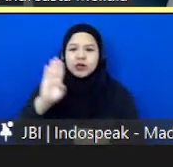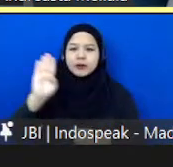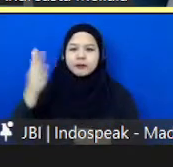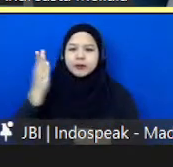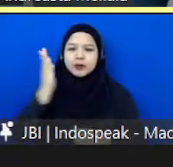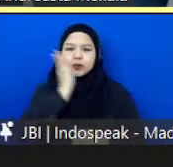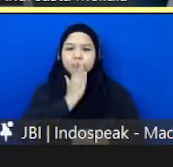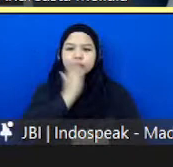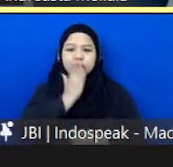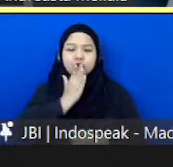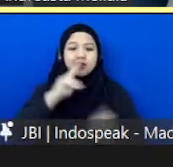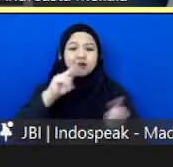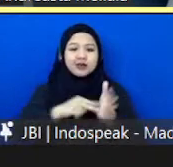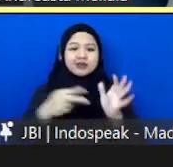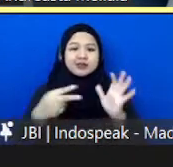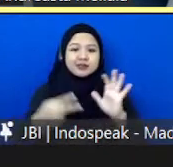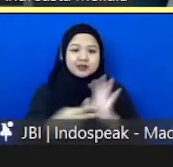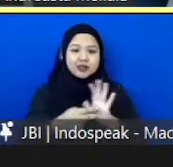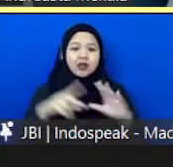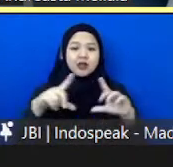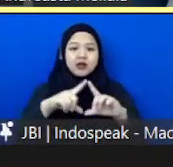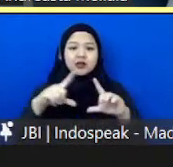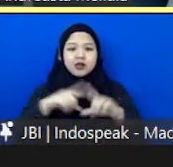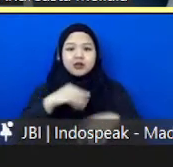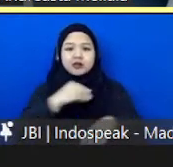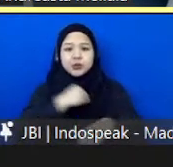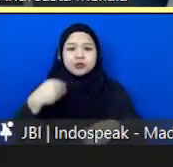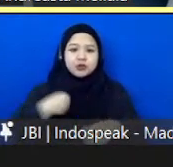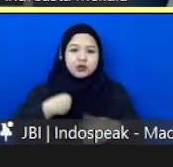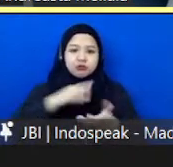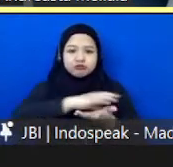the distribution of medical doctors is still